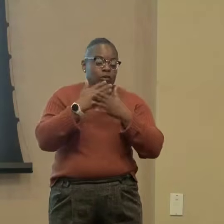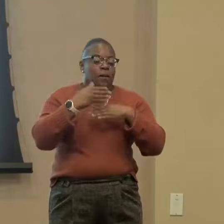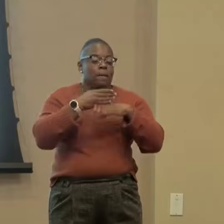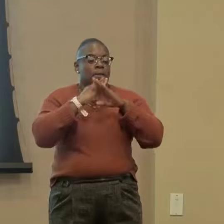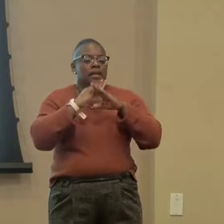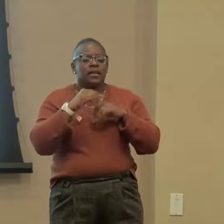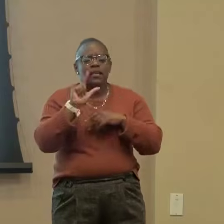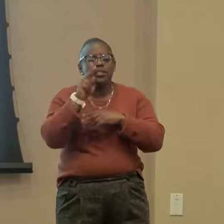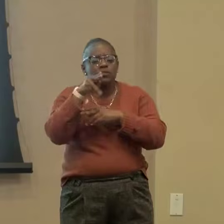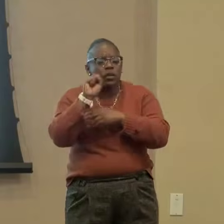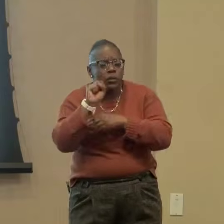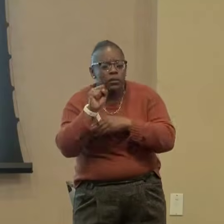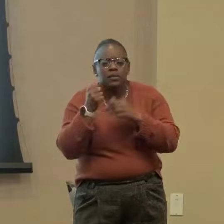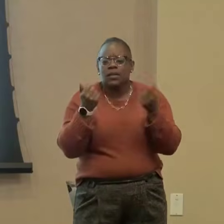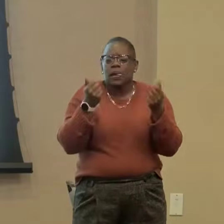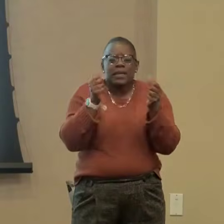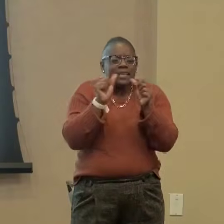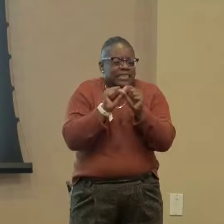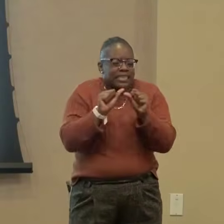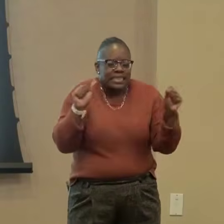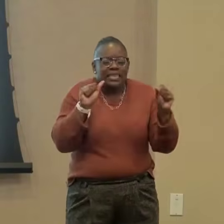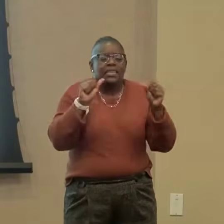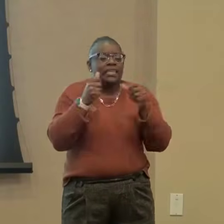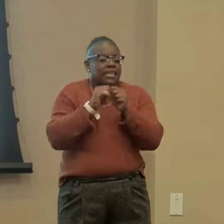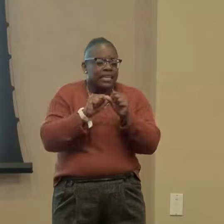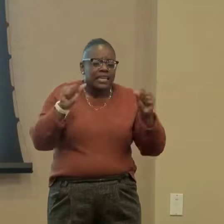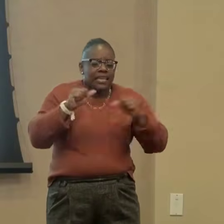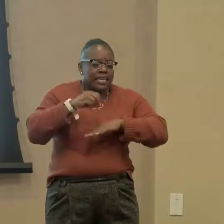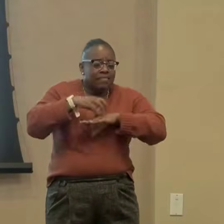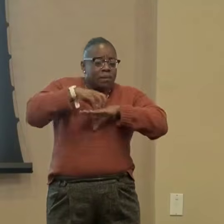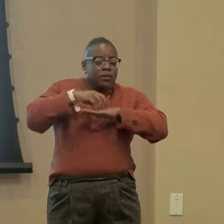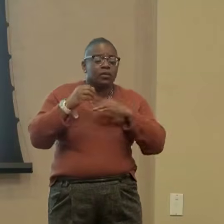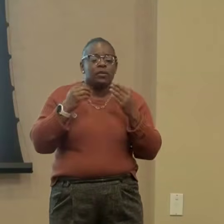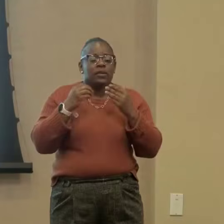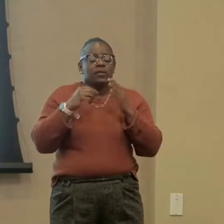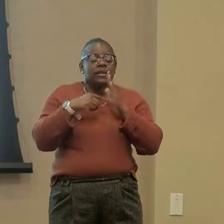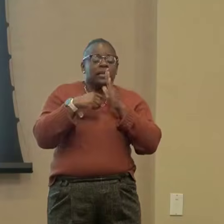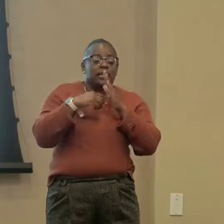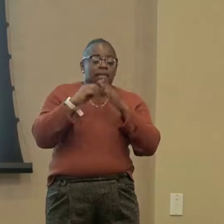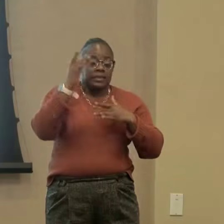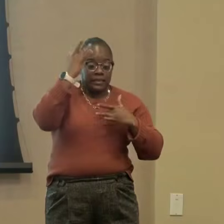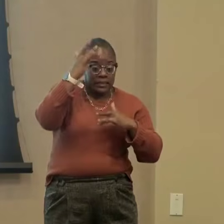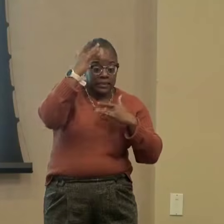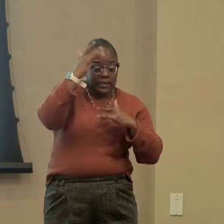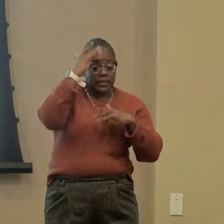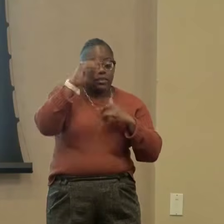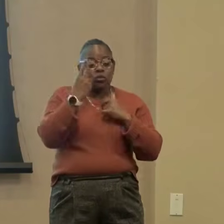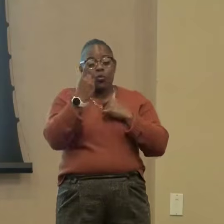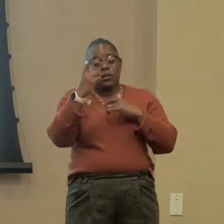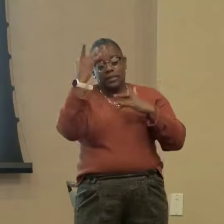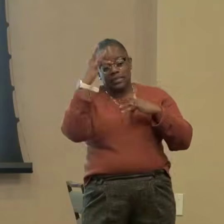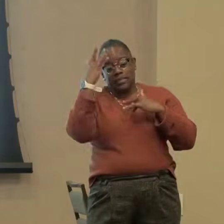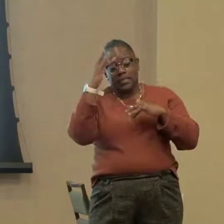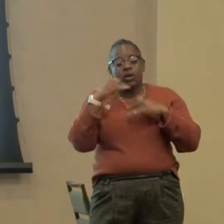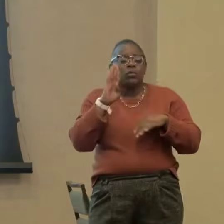just for lupus. This goes for any inflammatory condition. If you've heard of melasma, for example, melasma is when